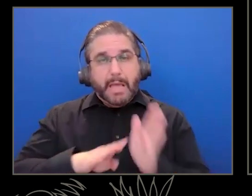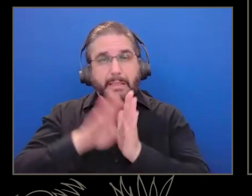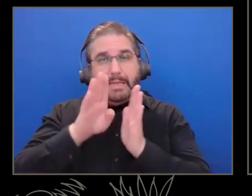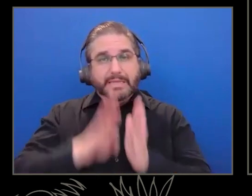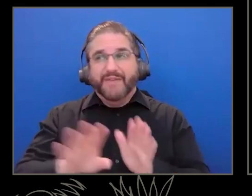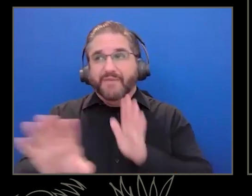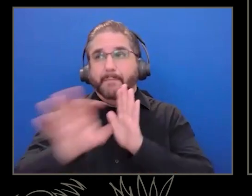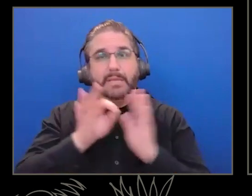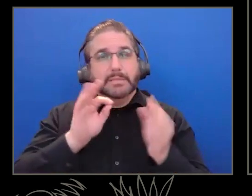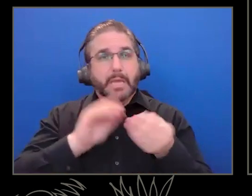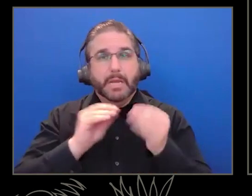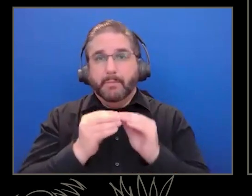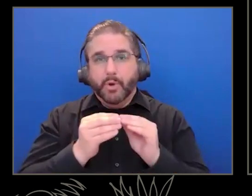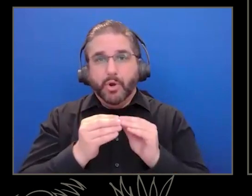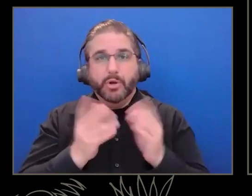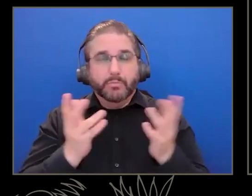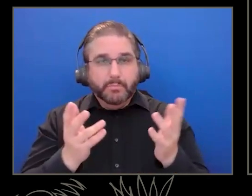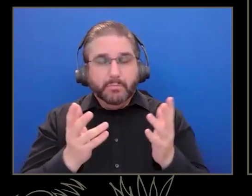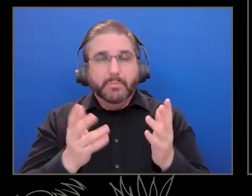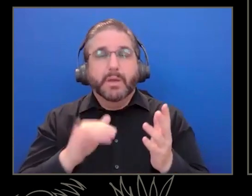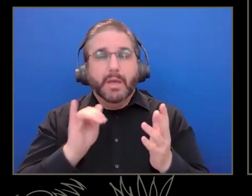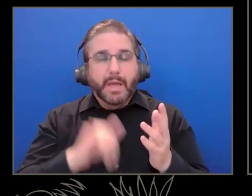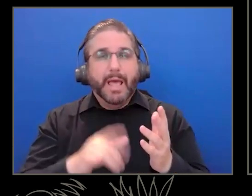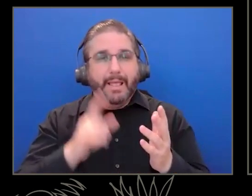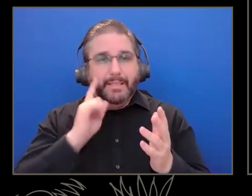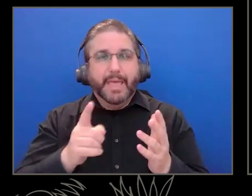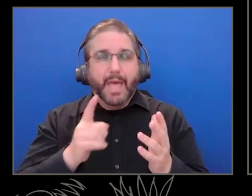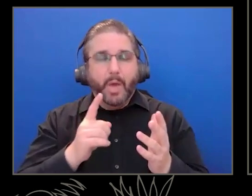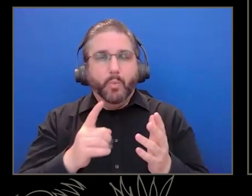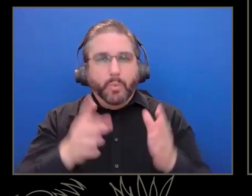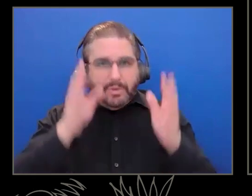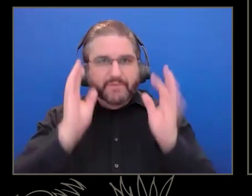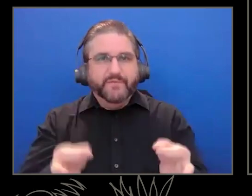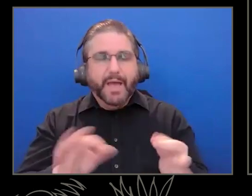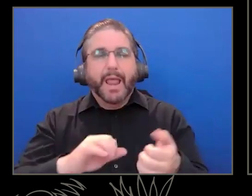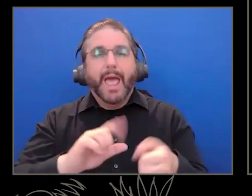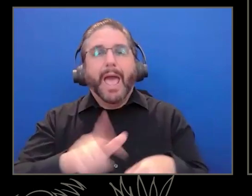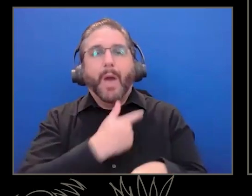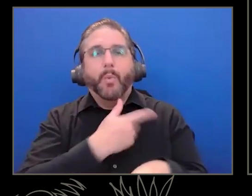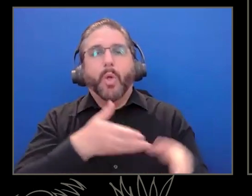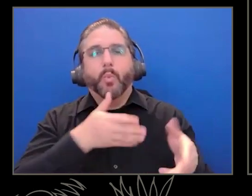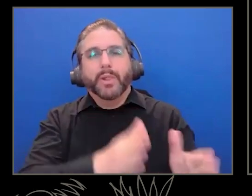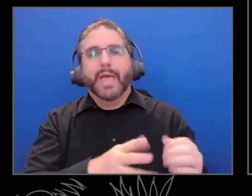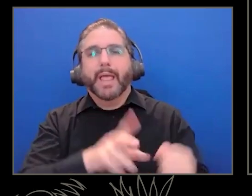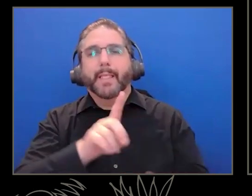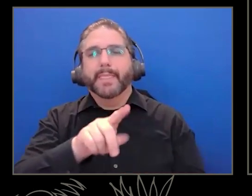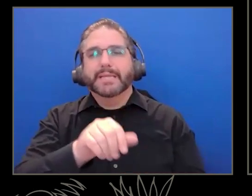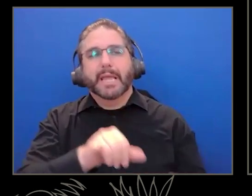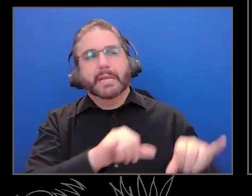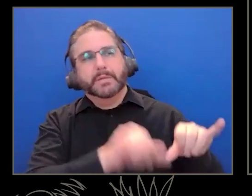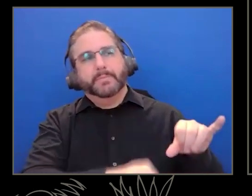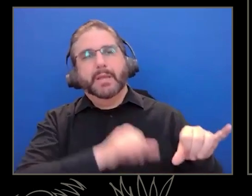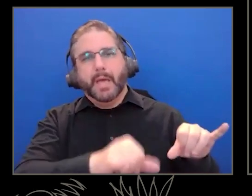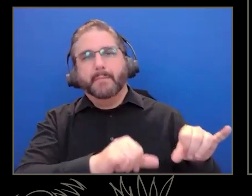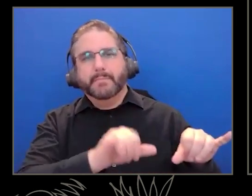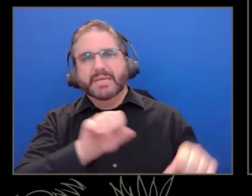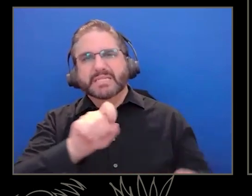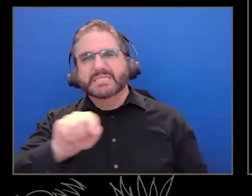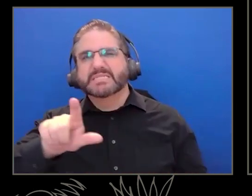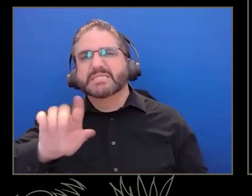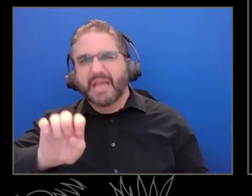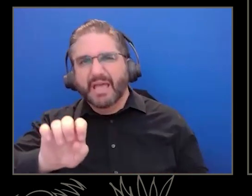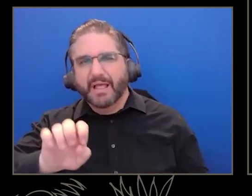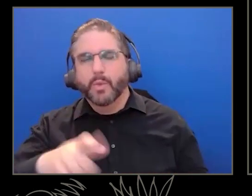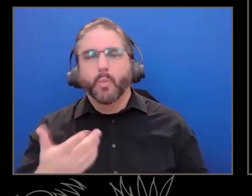that will define for how long that data will be stale, or actually the interval into which the data